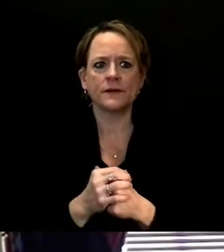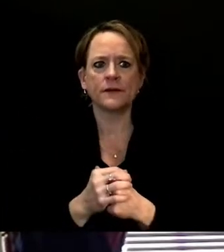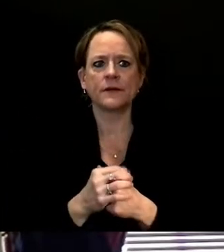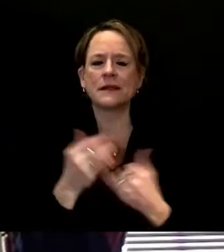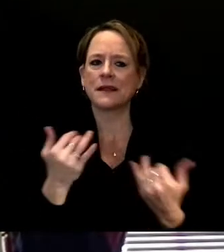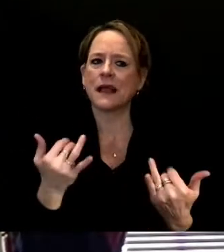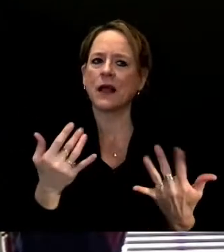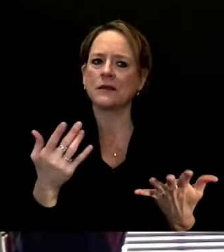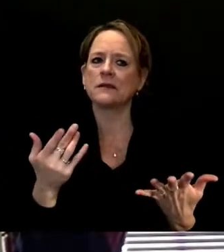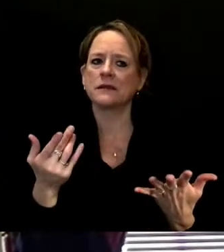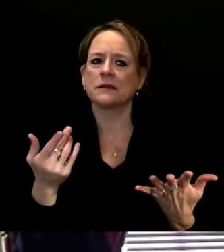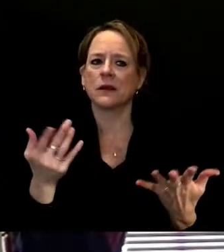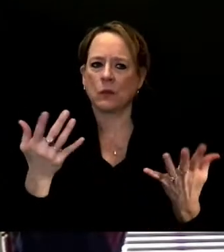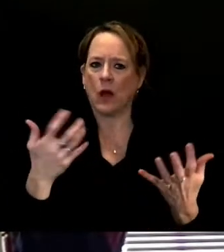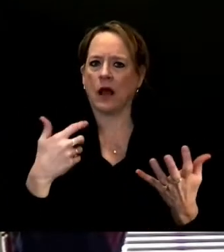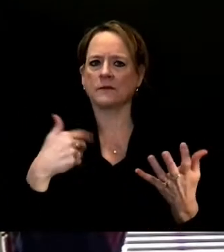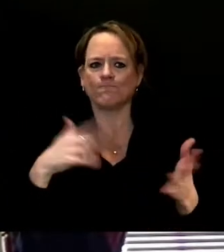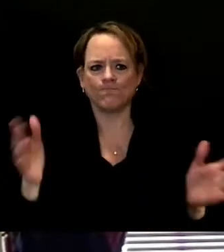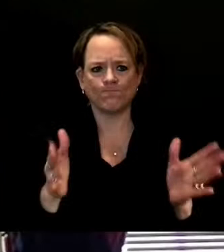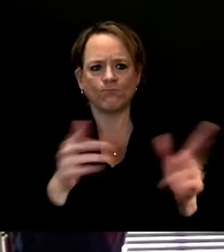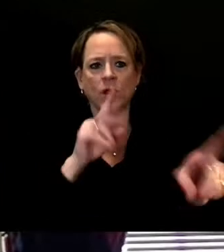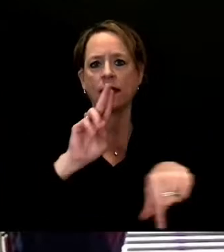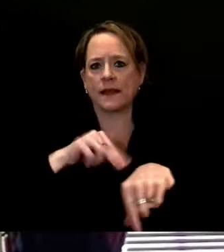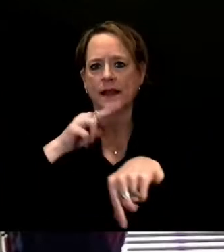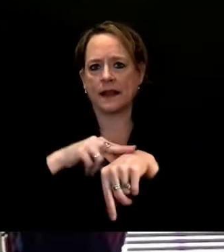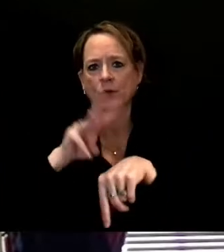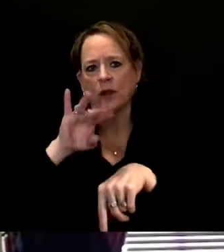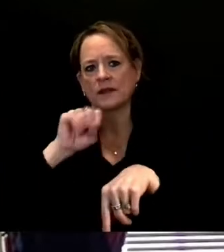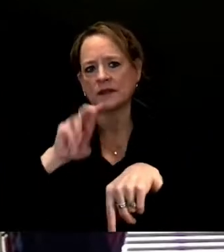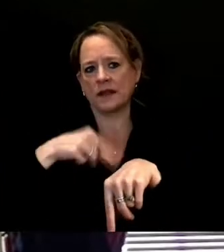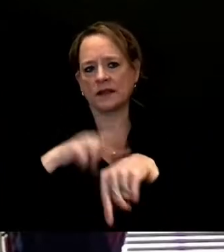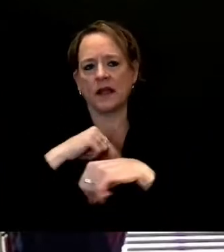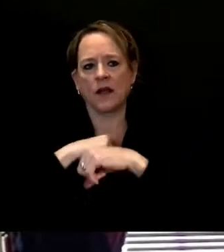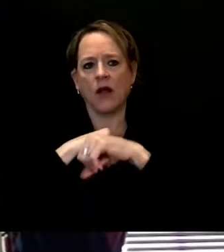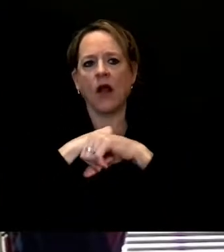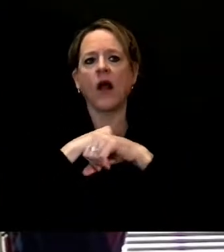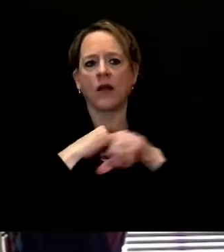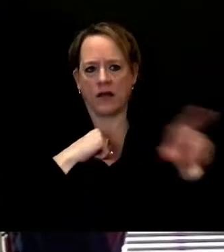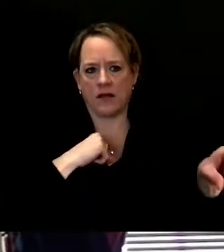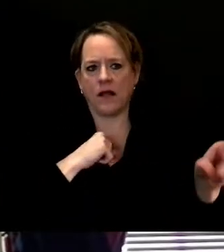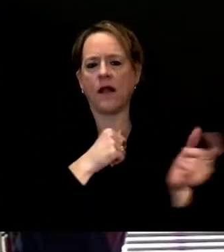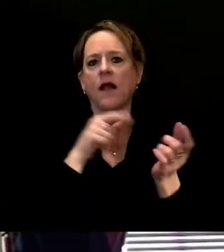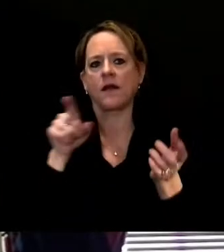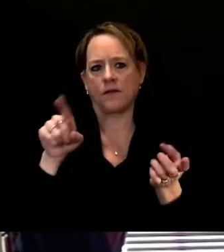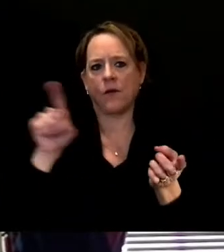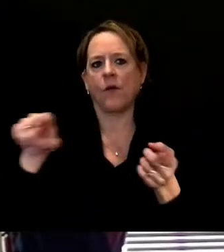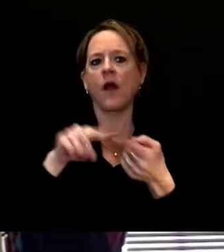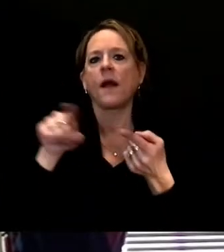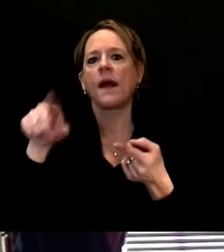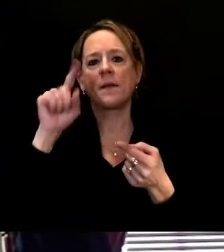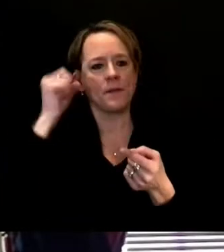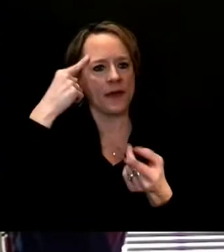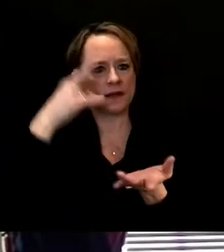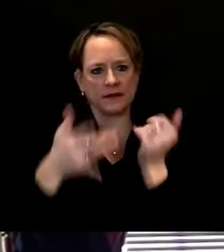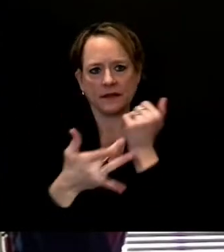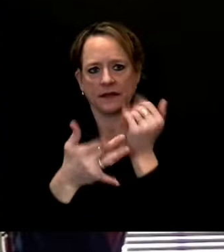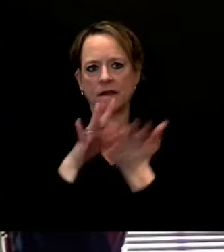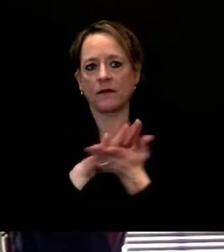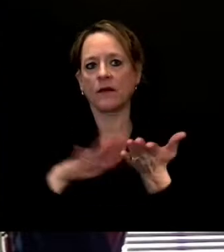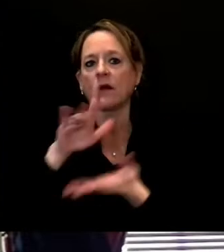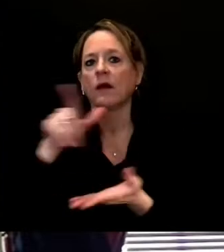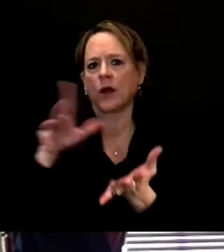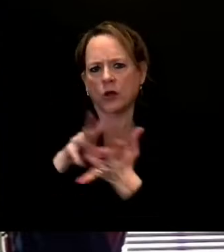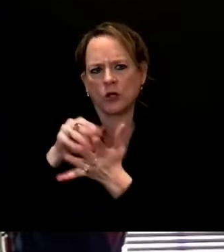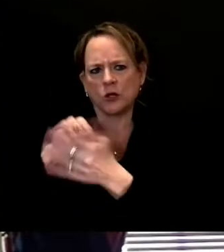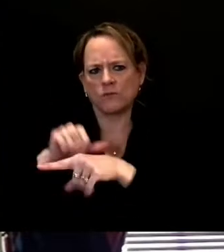nursing assistants to bring staffing relief to Wisconsin's care facilities. We're estimating the first round of staffing relief